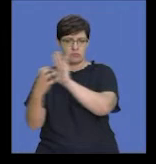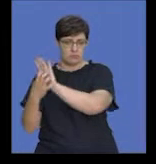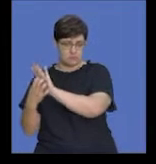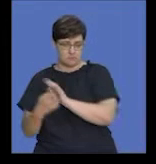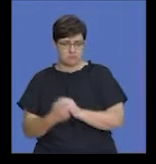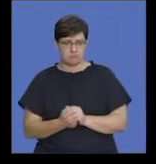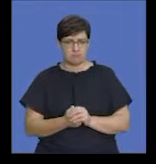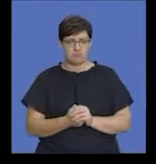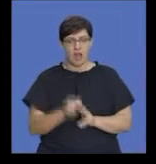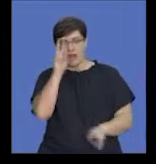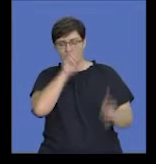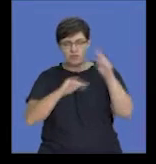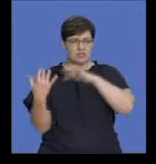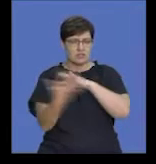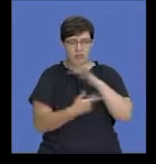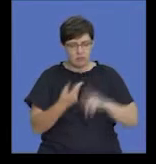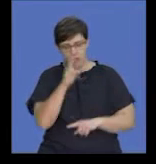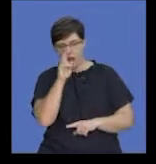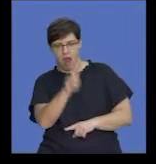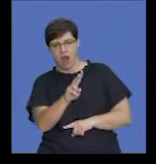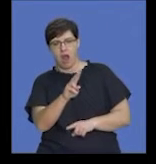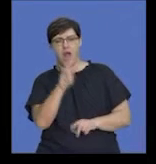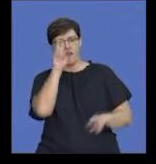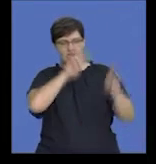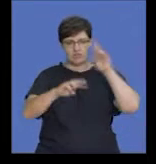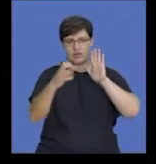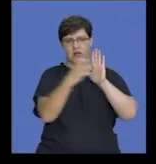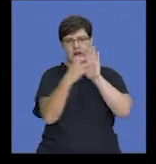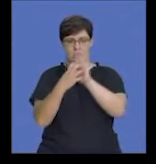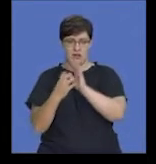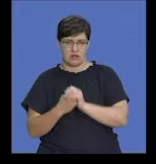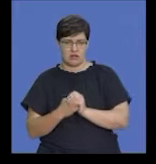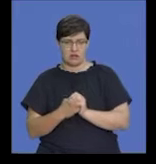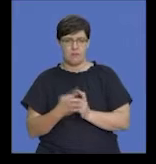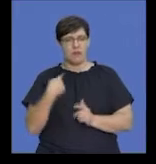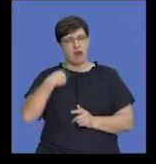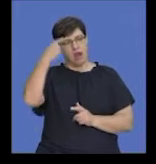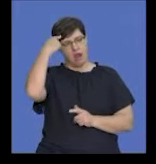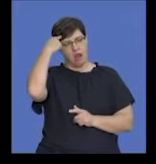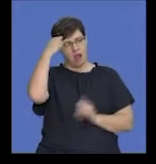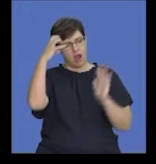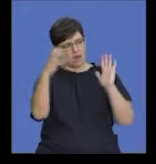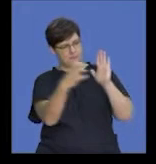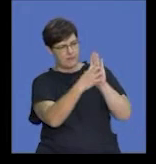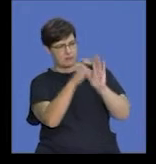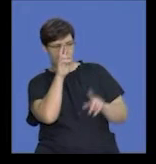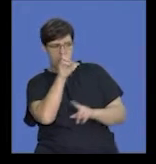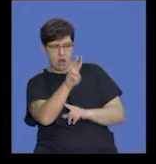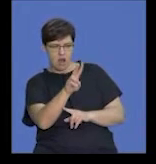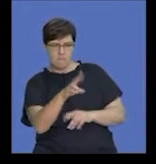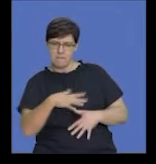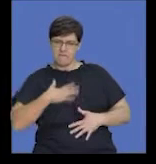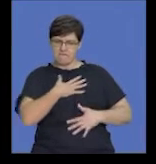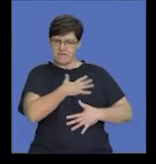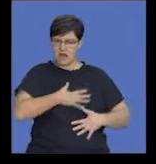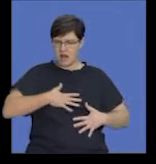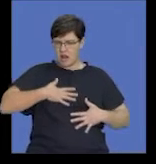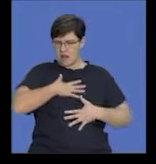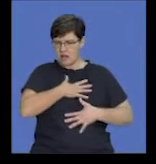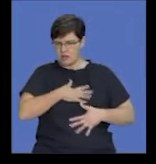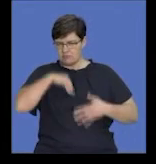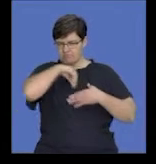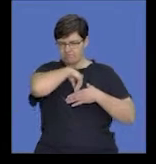So visual stimuli are visual images or pictures that provoke a response or stir